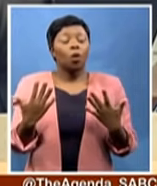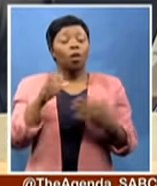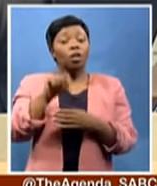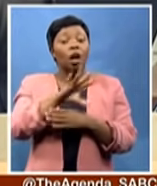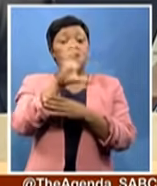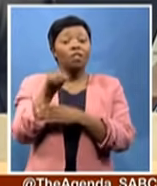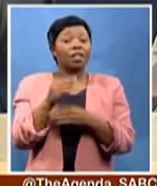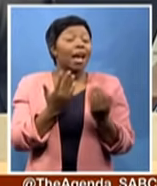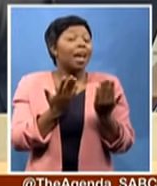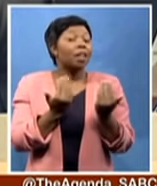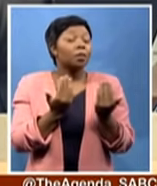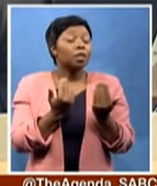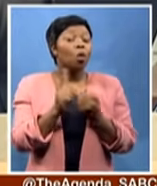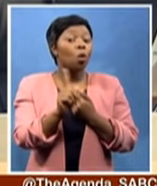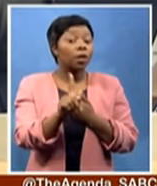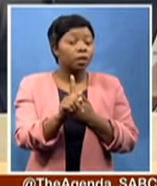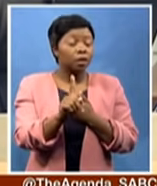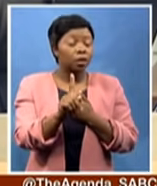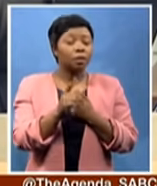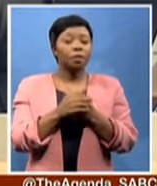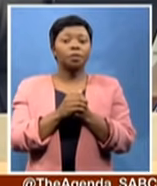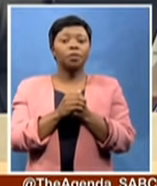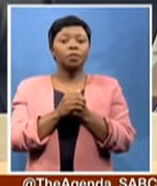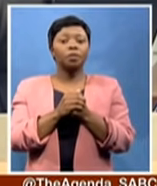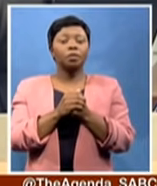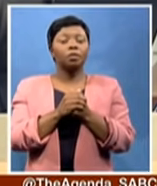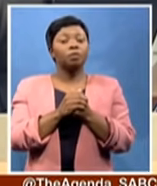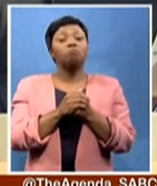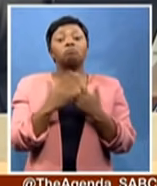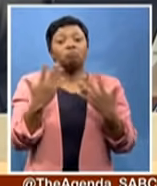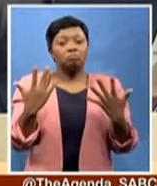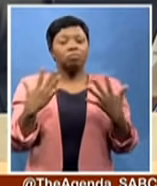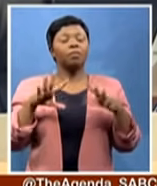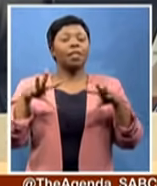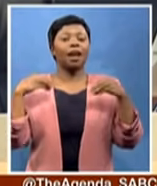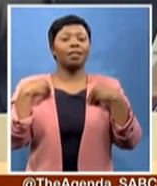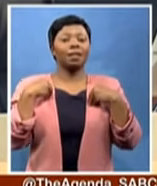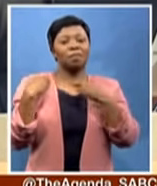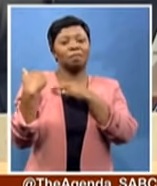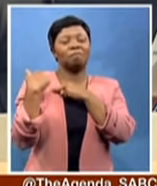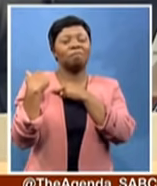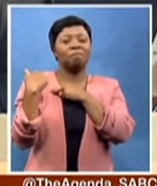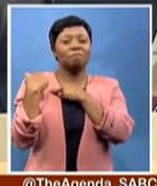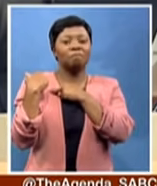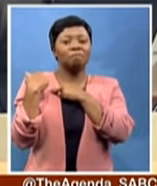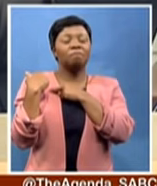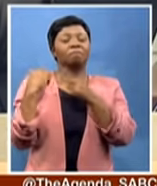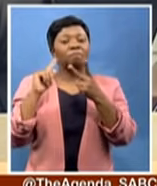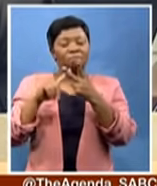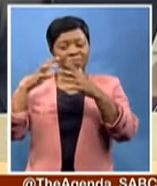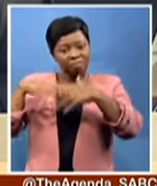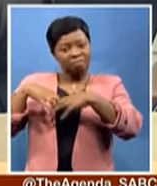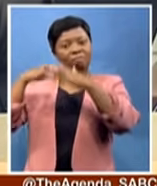to enforcing accountability and engendering a culture of effective consequence